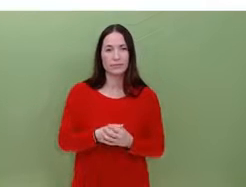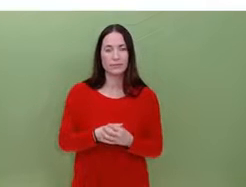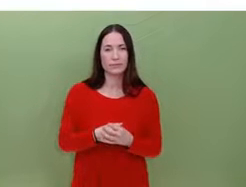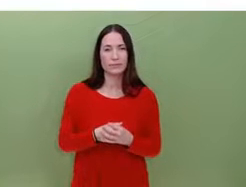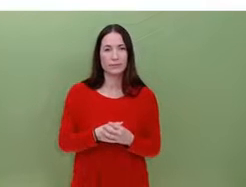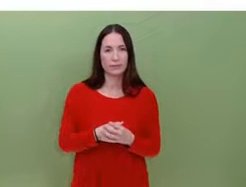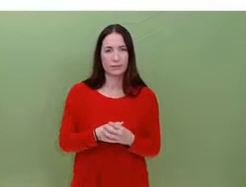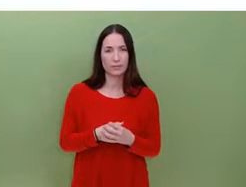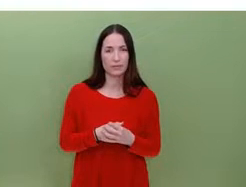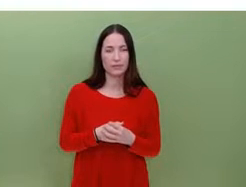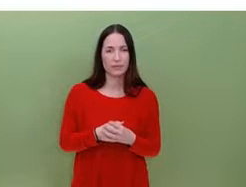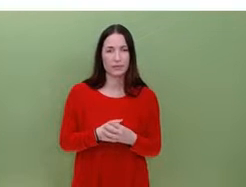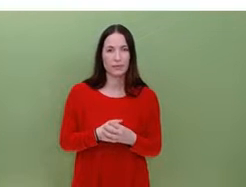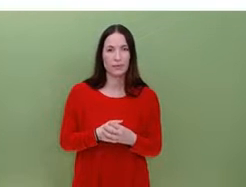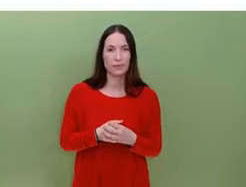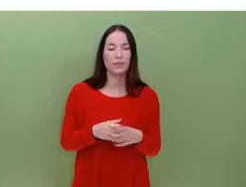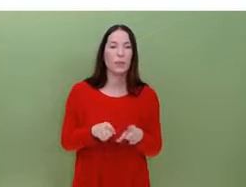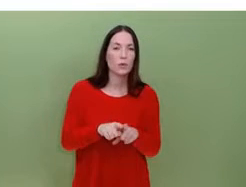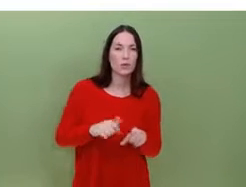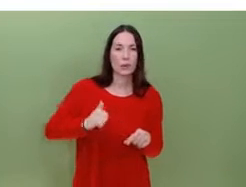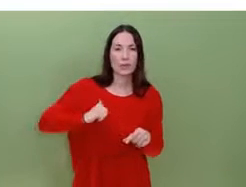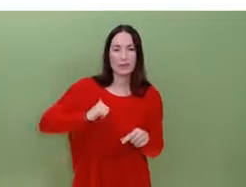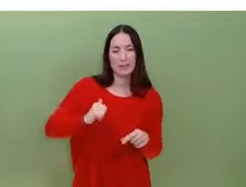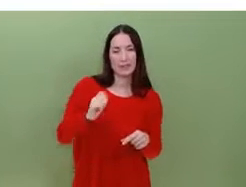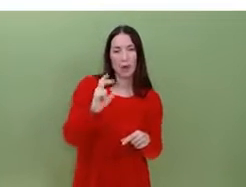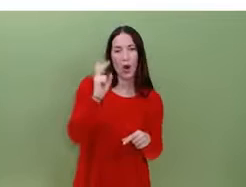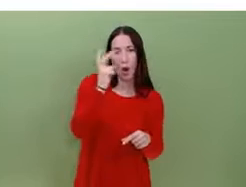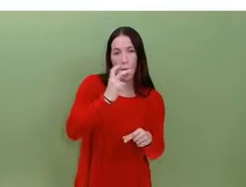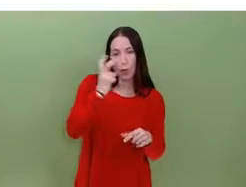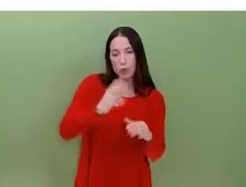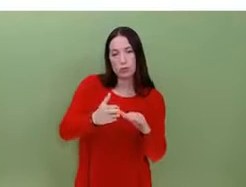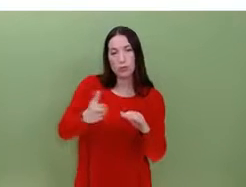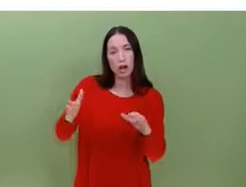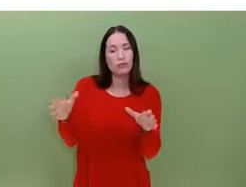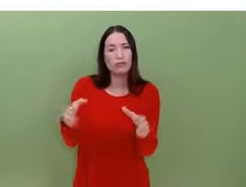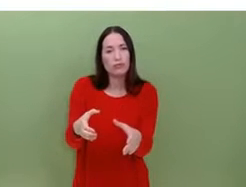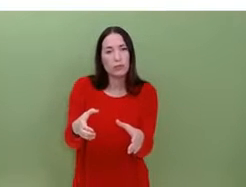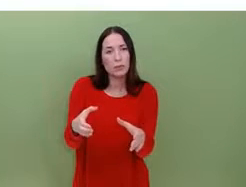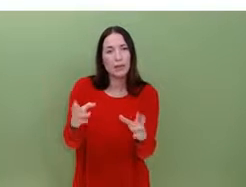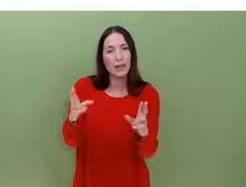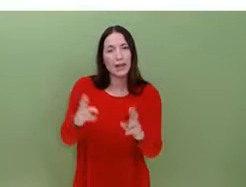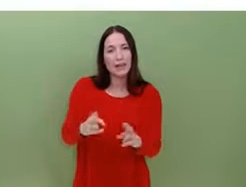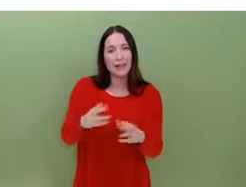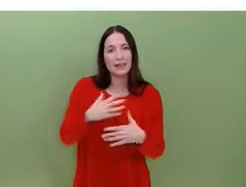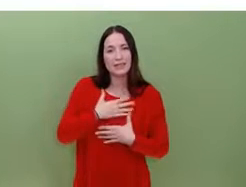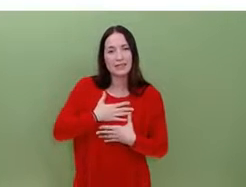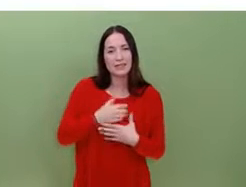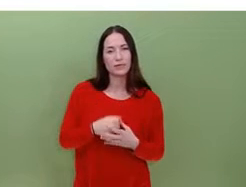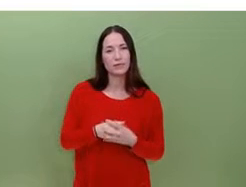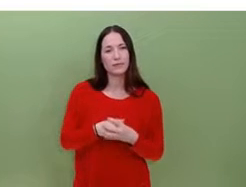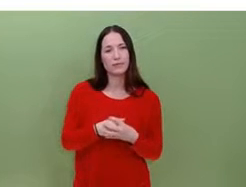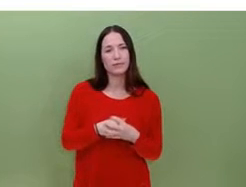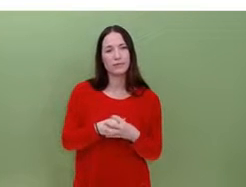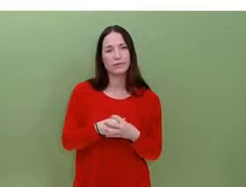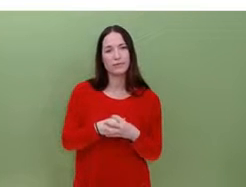And we also anticipated that the older groups would not be appreciated. Now, this is really interesting because you can